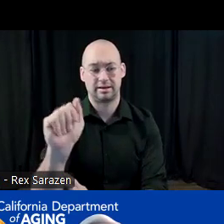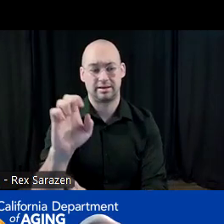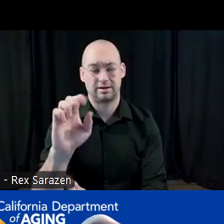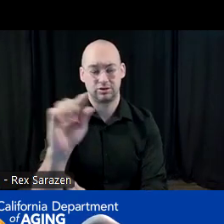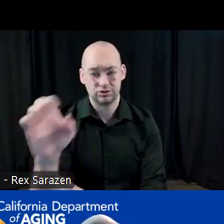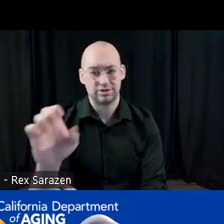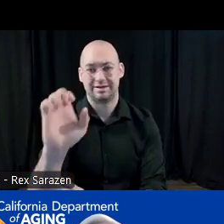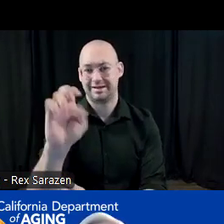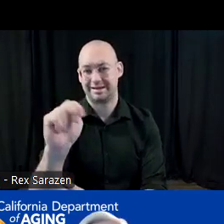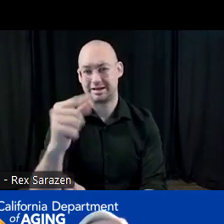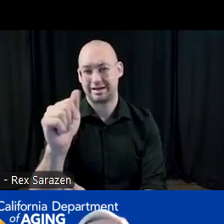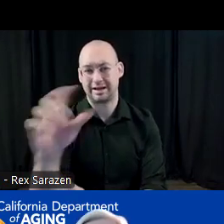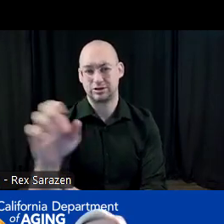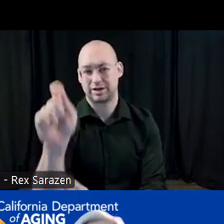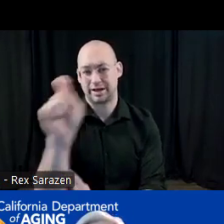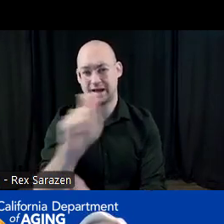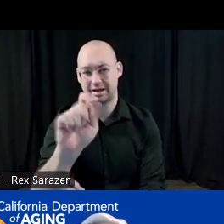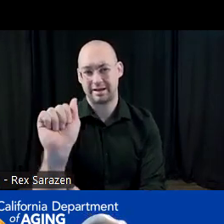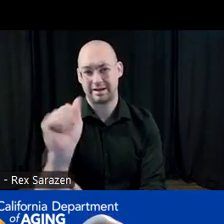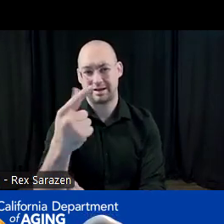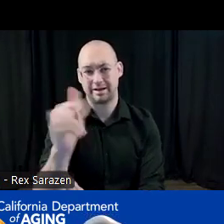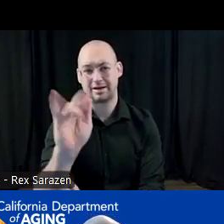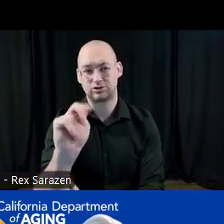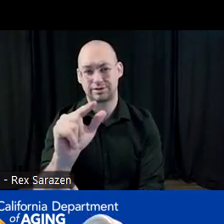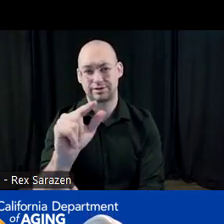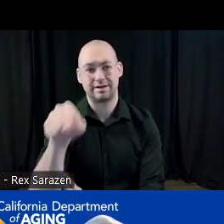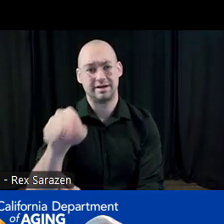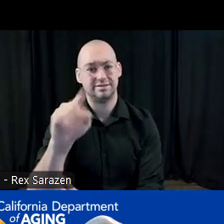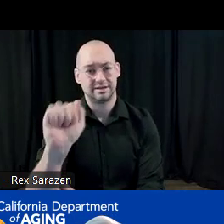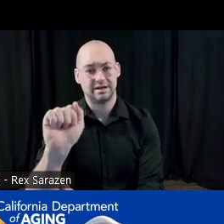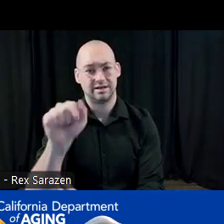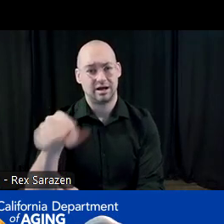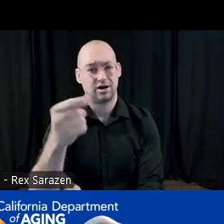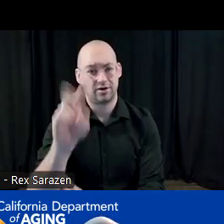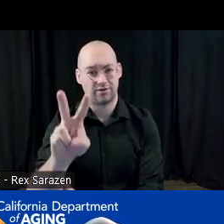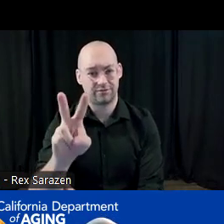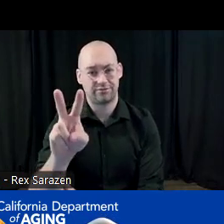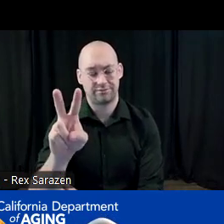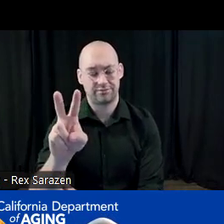ENGAGE, at aging.ca.gov. Next slide.